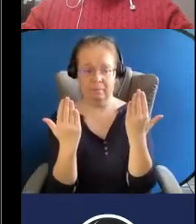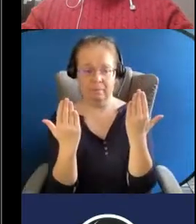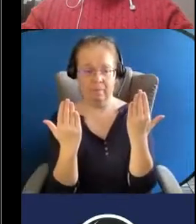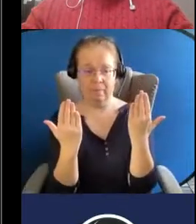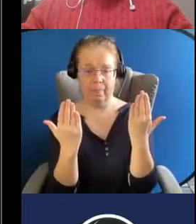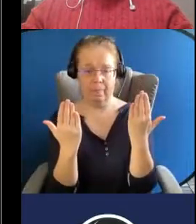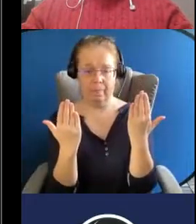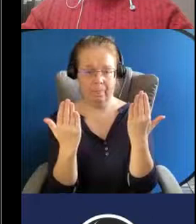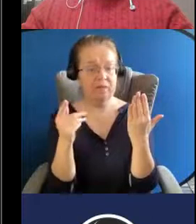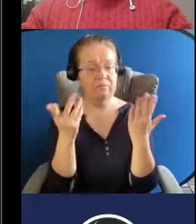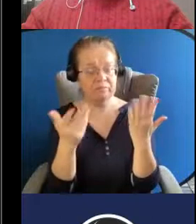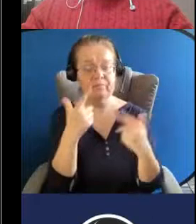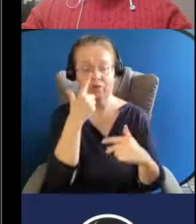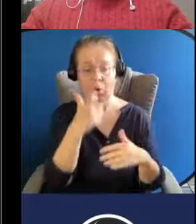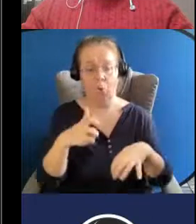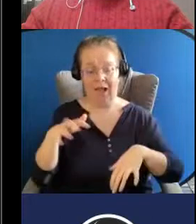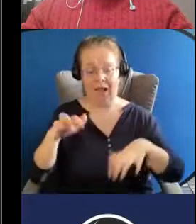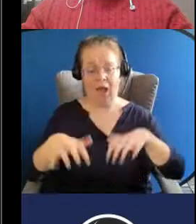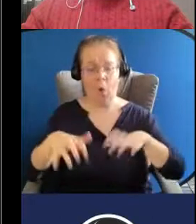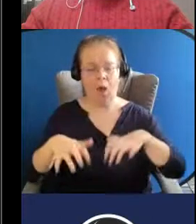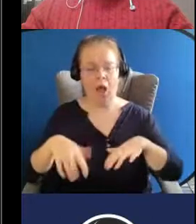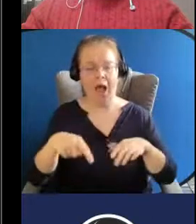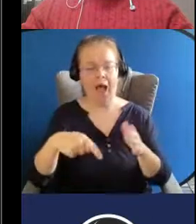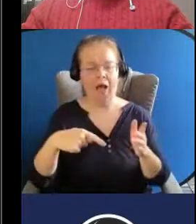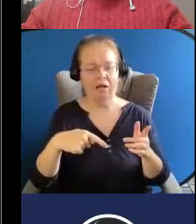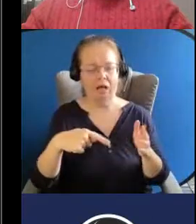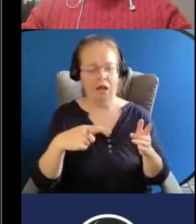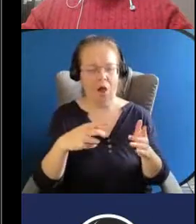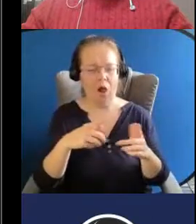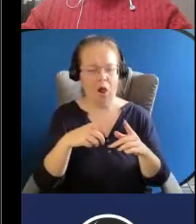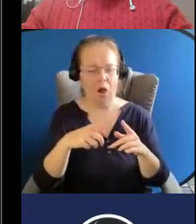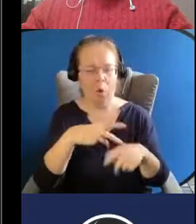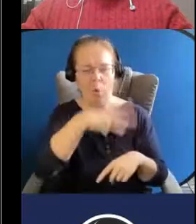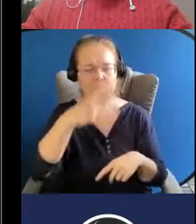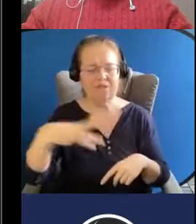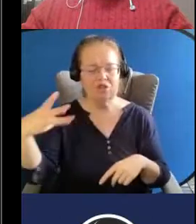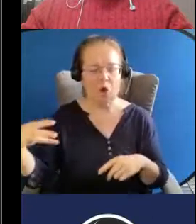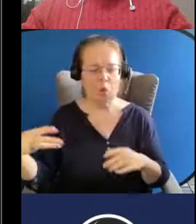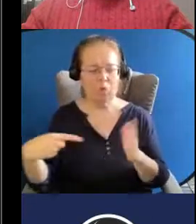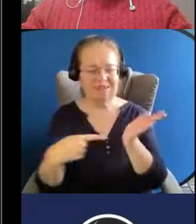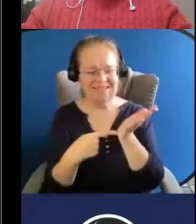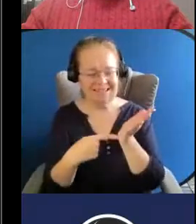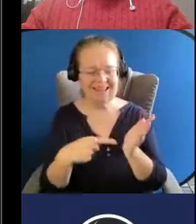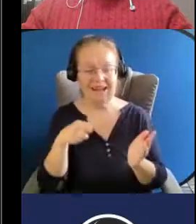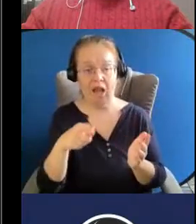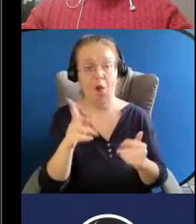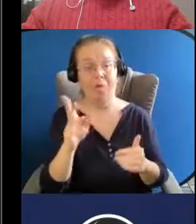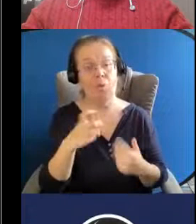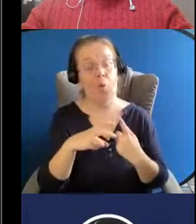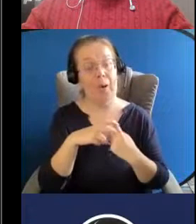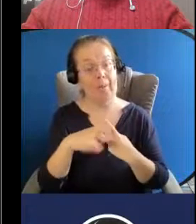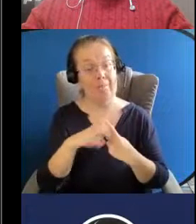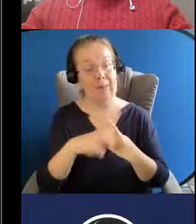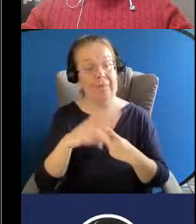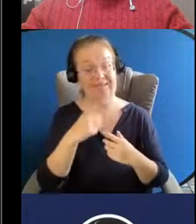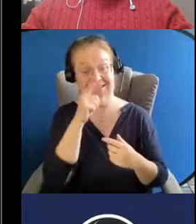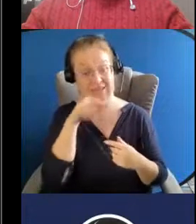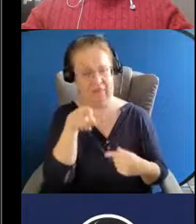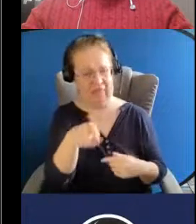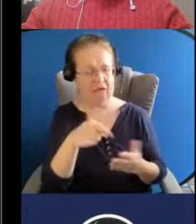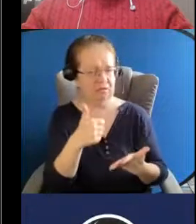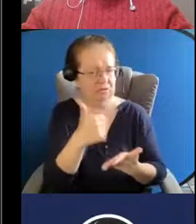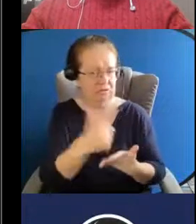You can also get there with a keyboard with Windows T and going to the taskbar and doing it via the keyboard. But for mobility purposes, I think this is a really